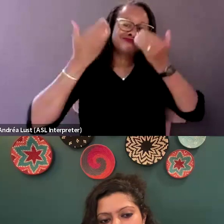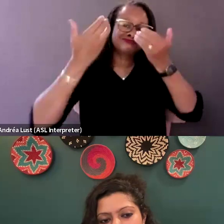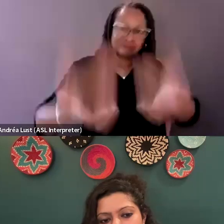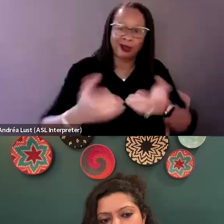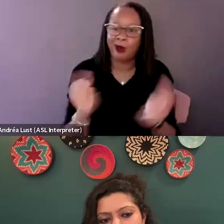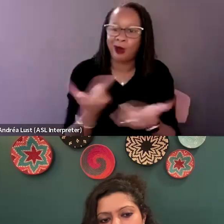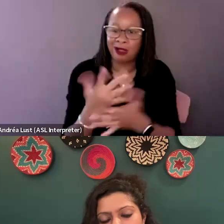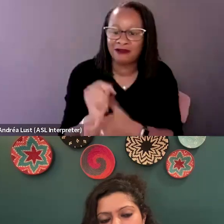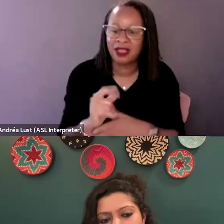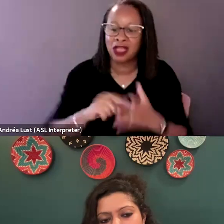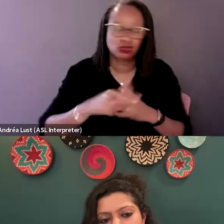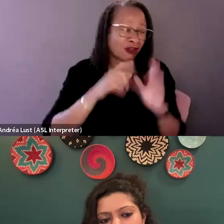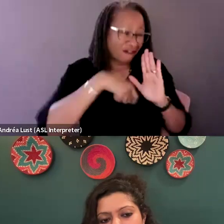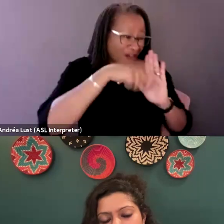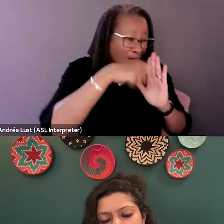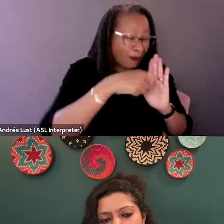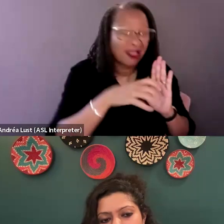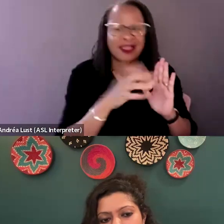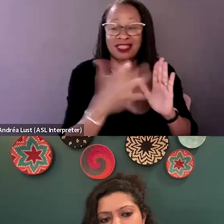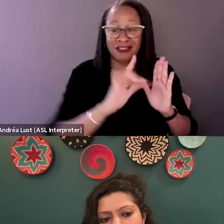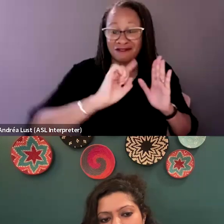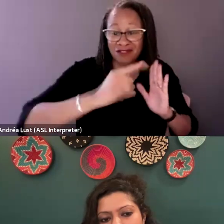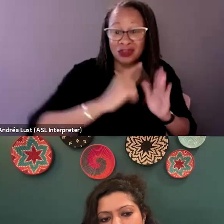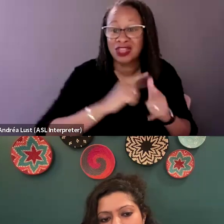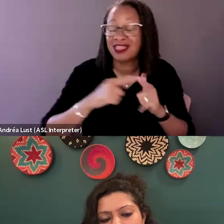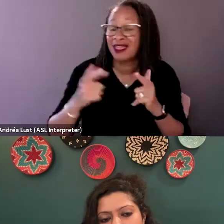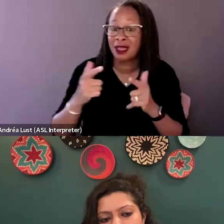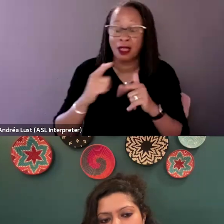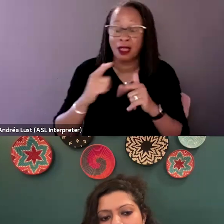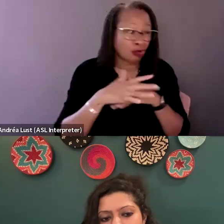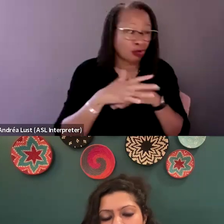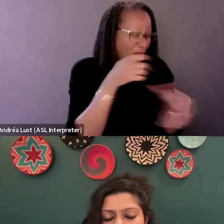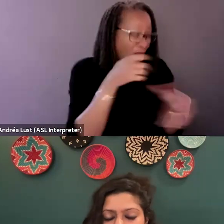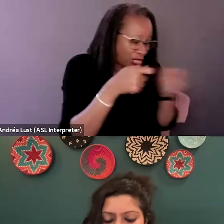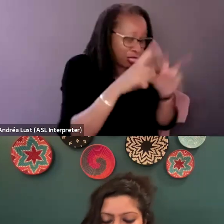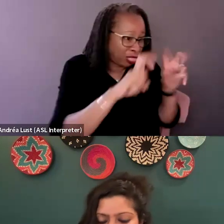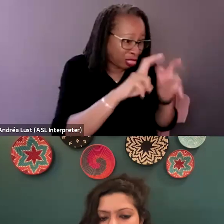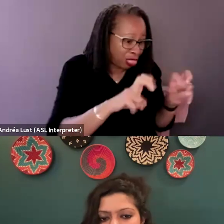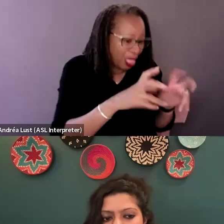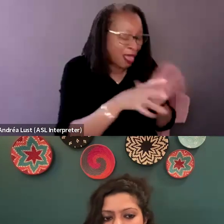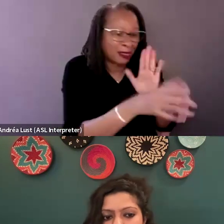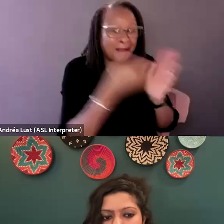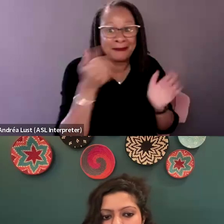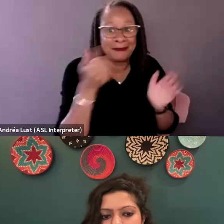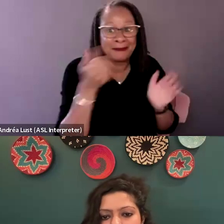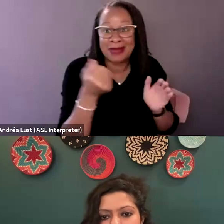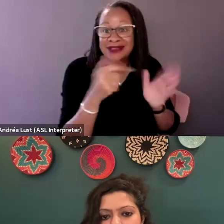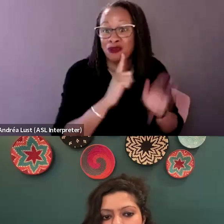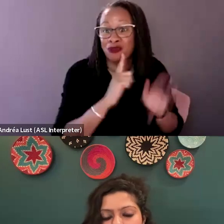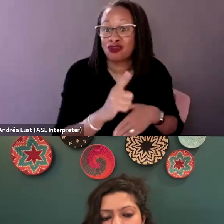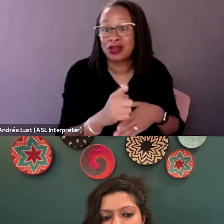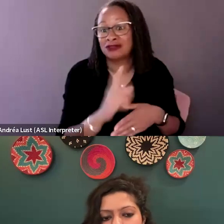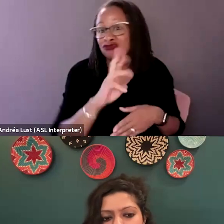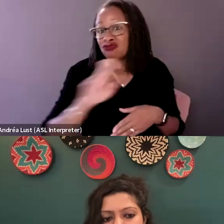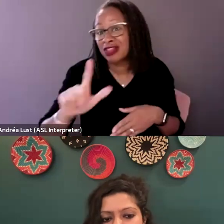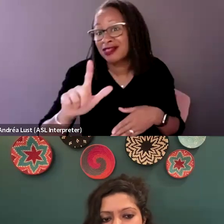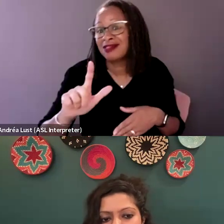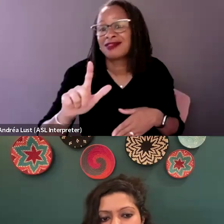of nonfiction as that which has to carry the burden of, social justice and serious issues or themes,